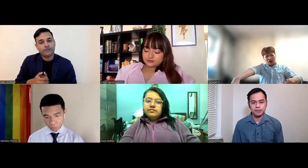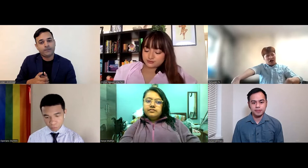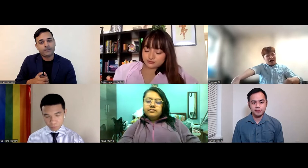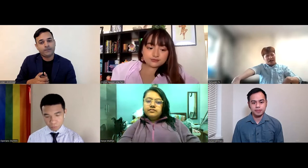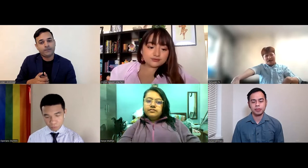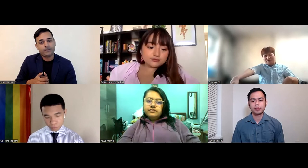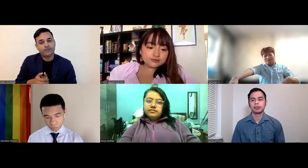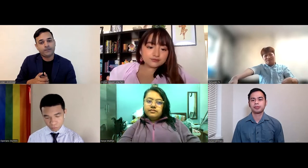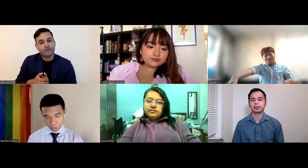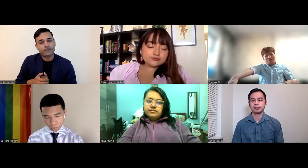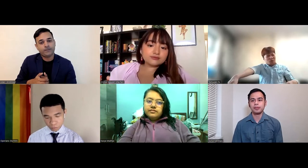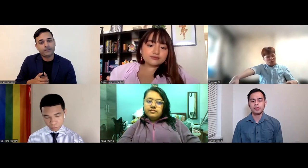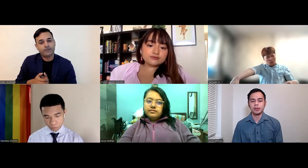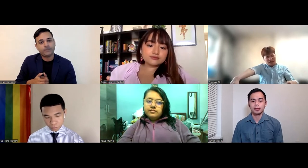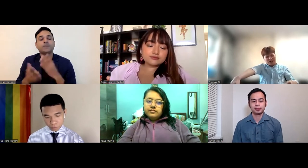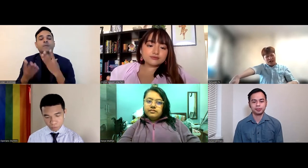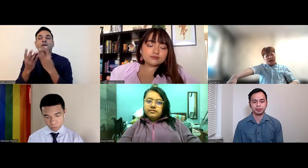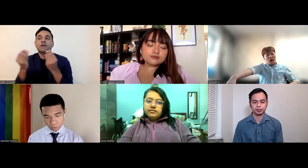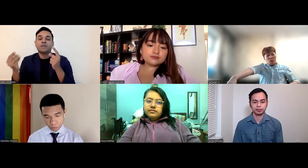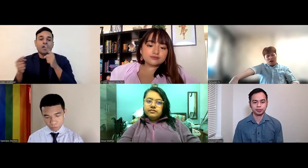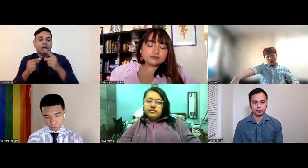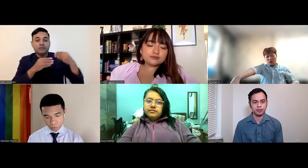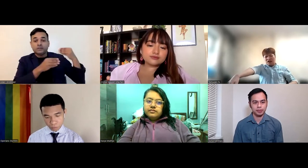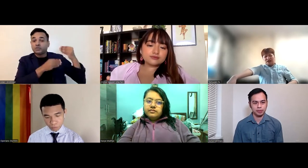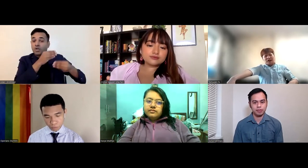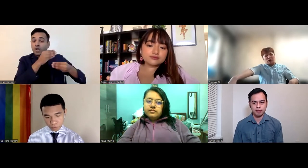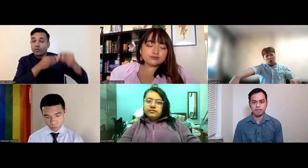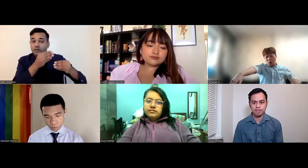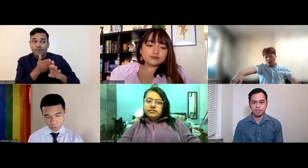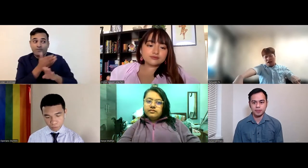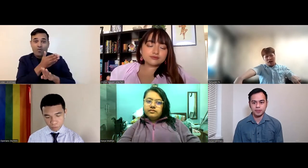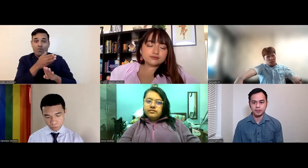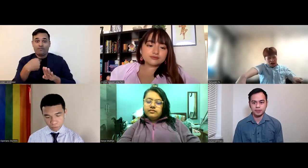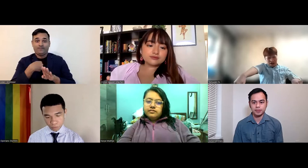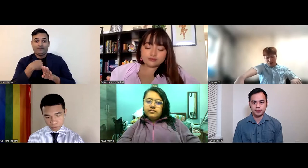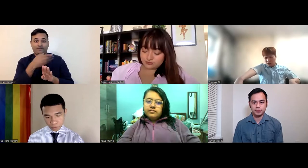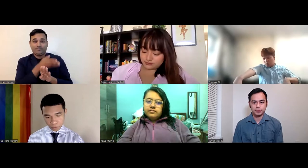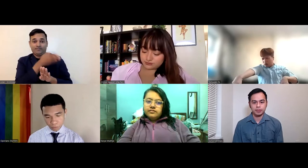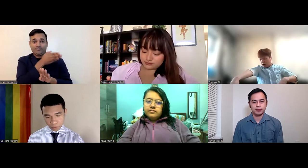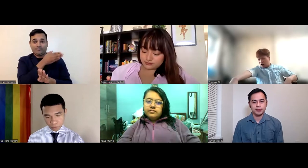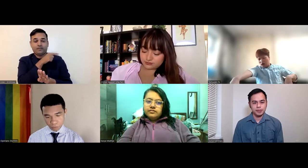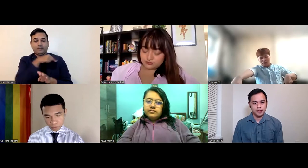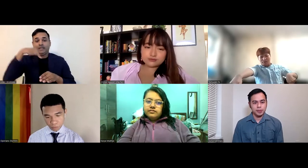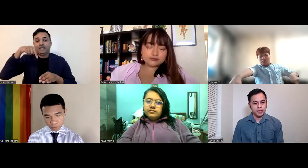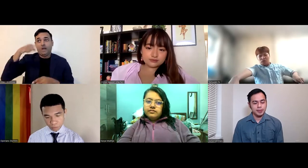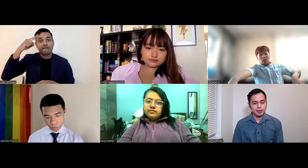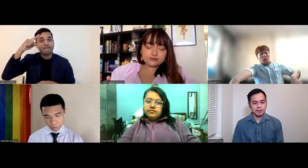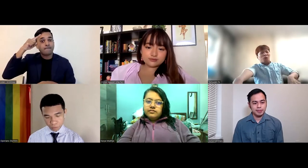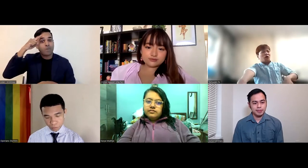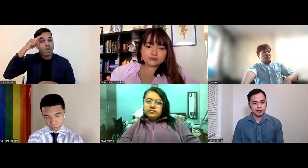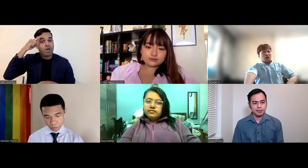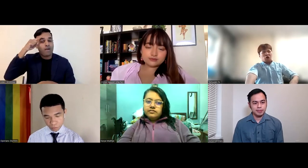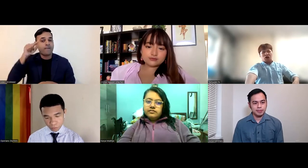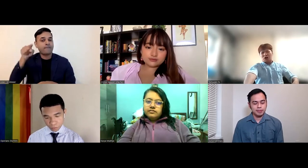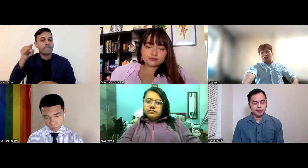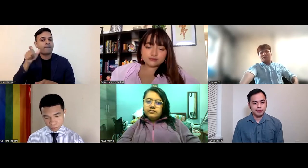disabled people did not have the equal legal or a health